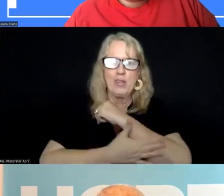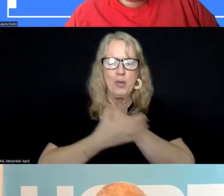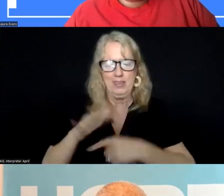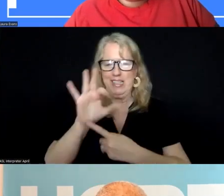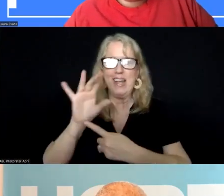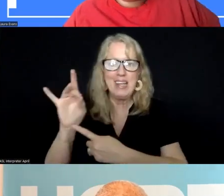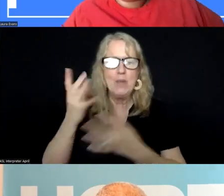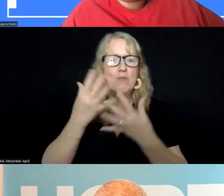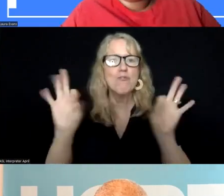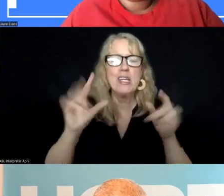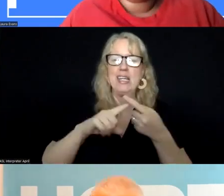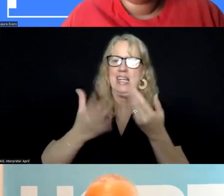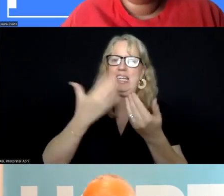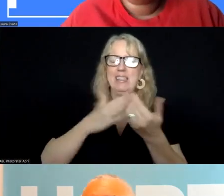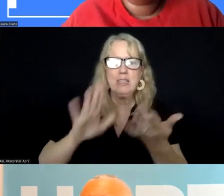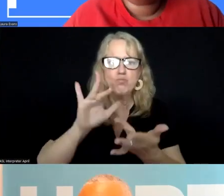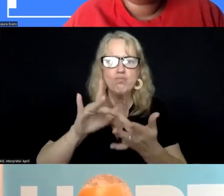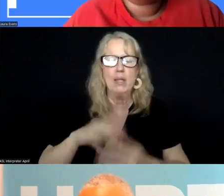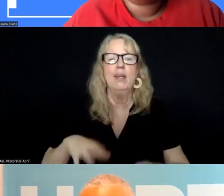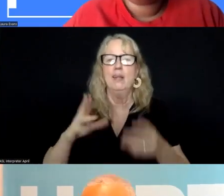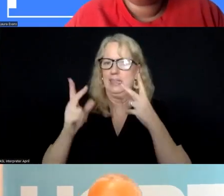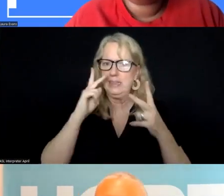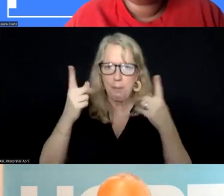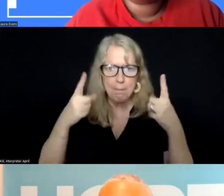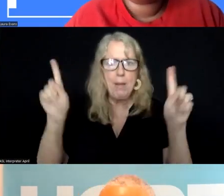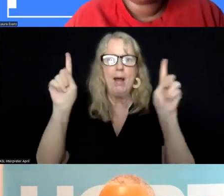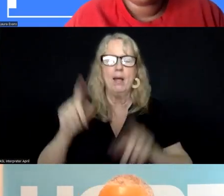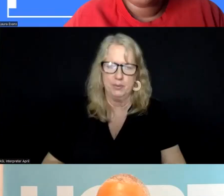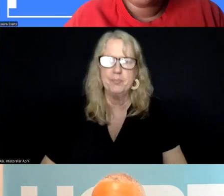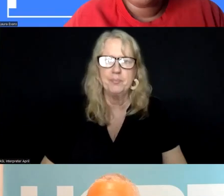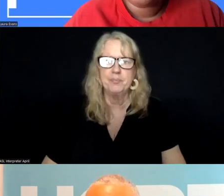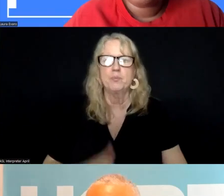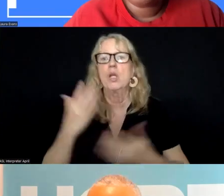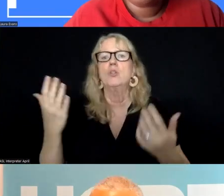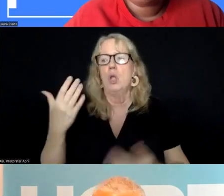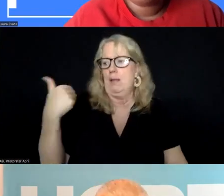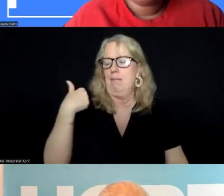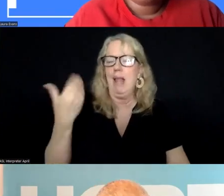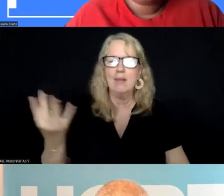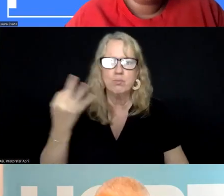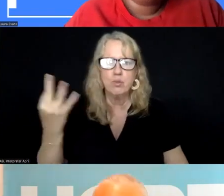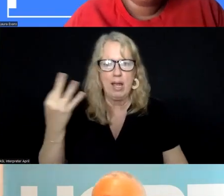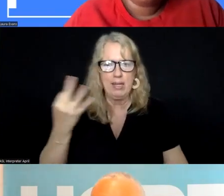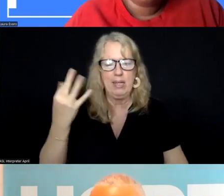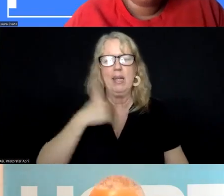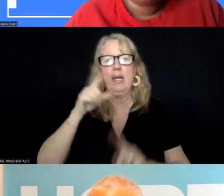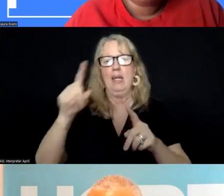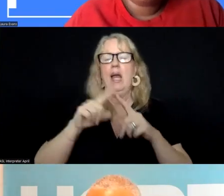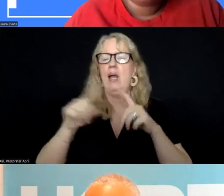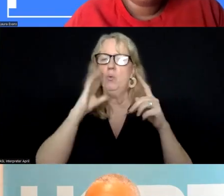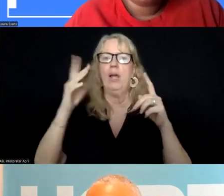It's free, it's easy to reach, and we're seeing that it's effective. To that point, on last Friday, I was at a congressional